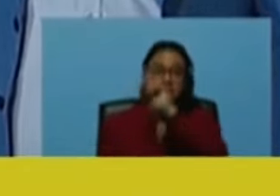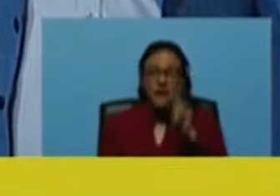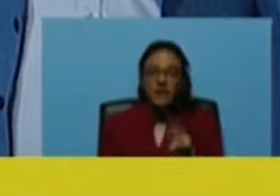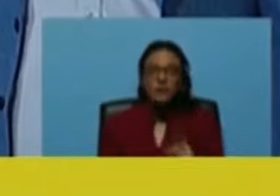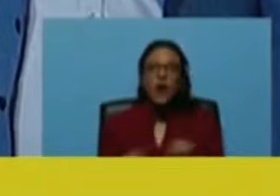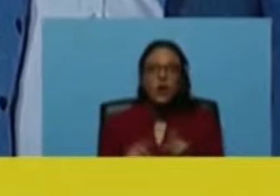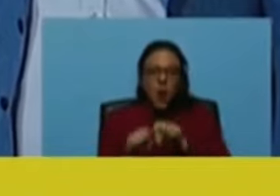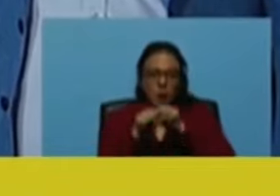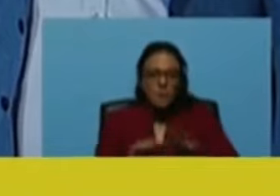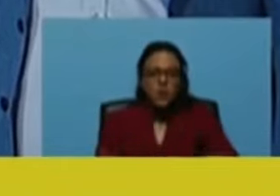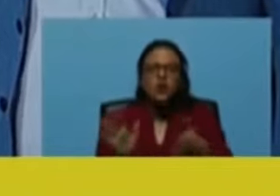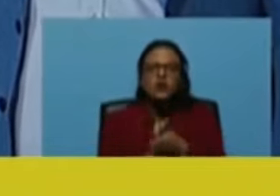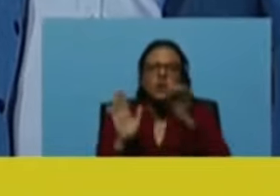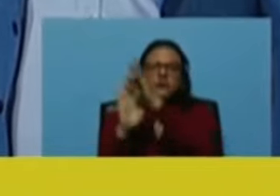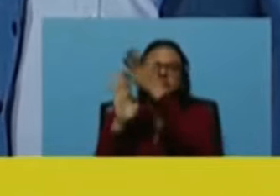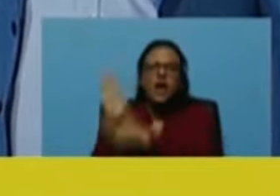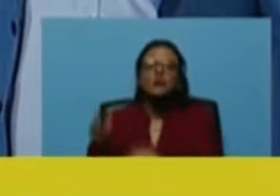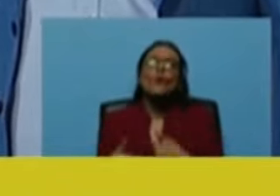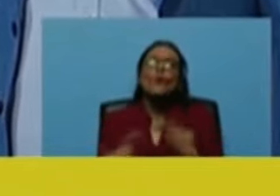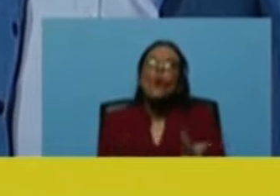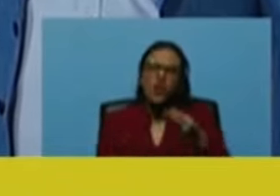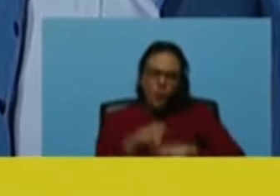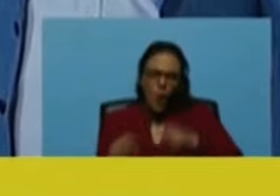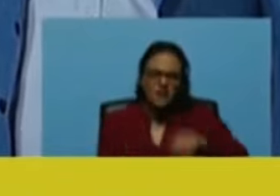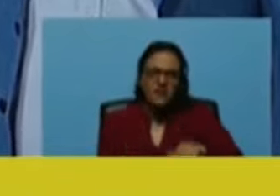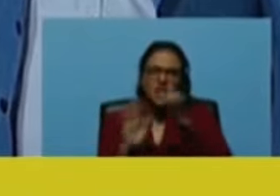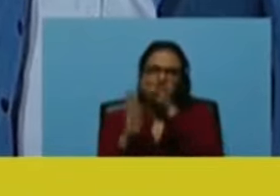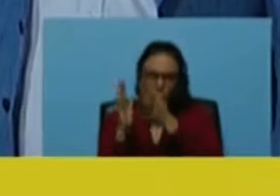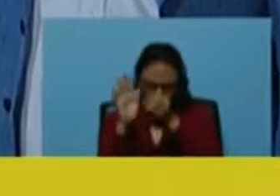Venezuela tally sheets are polished.